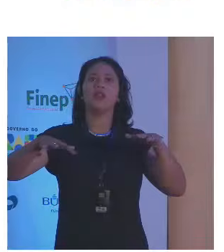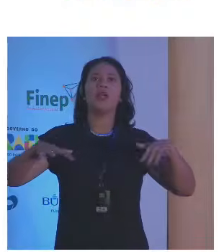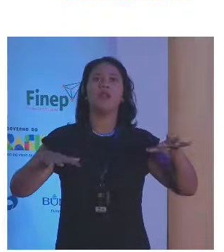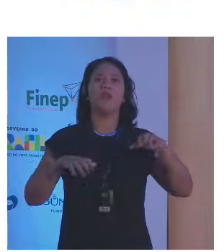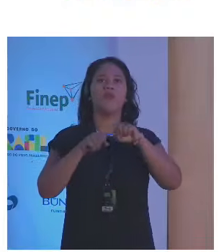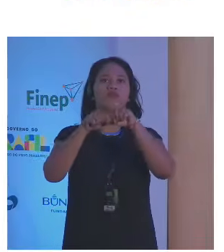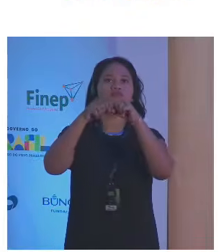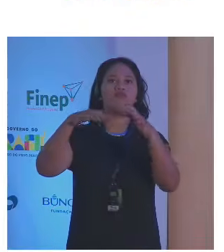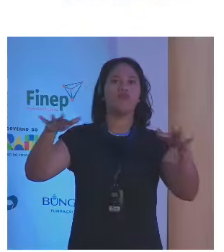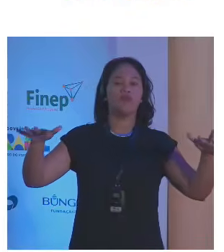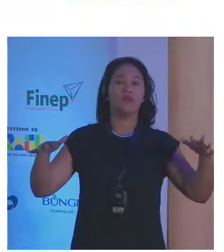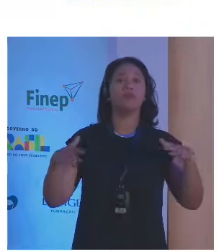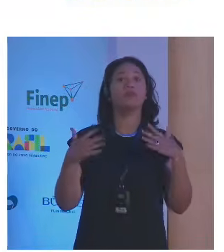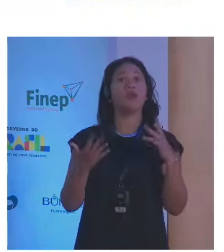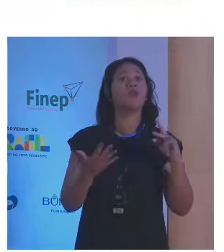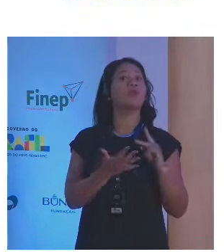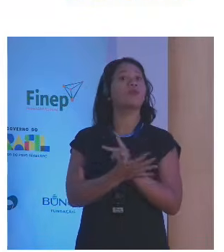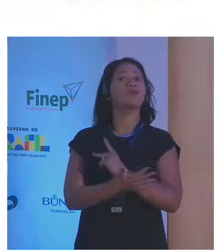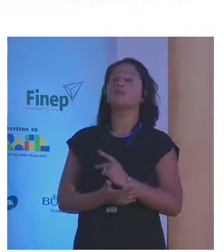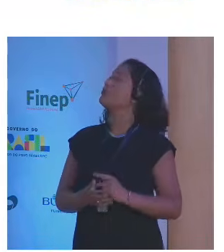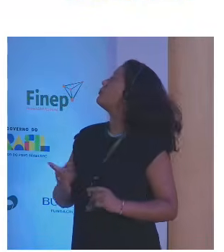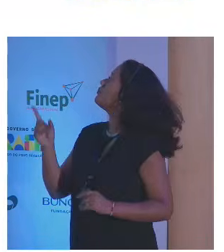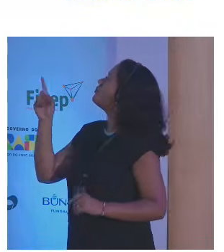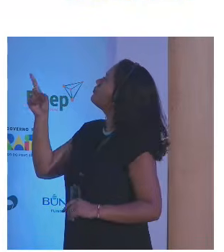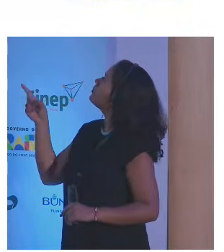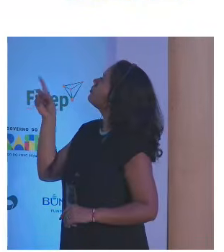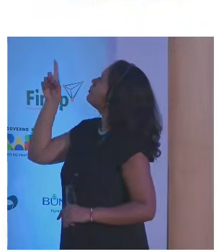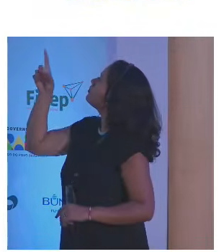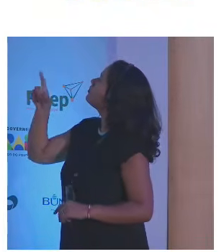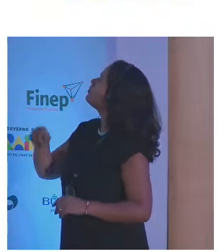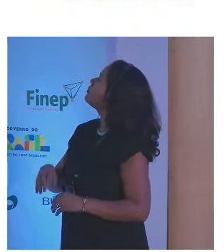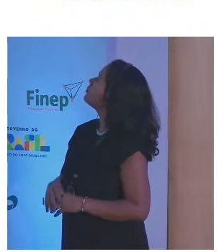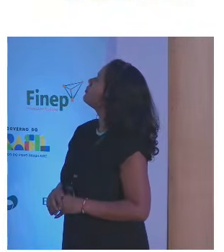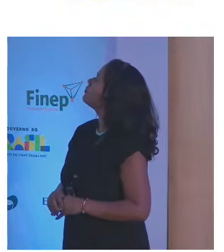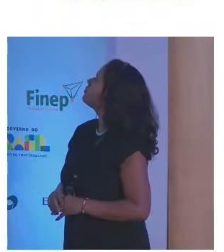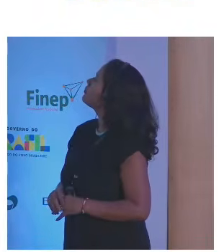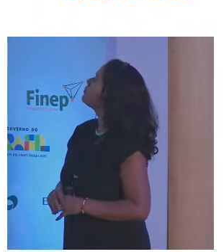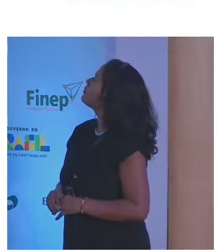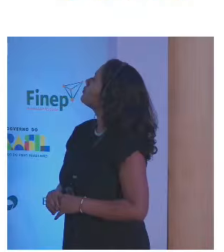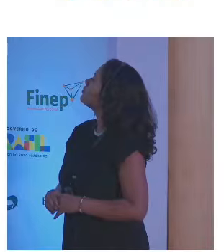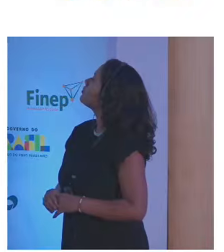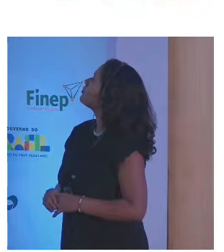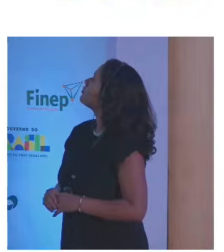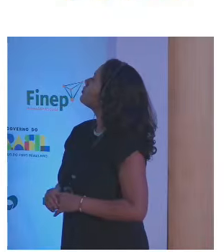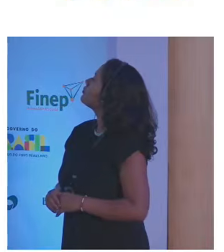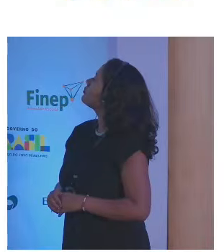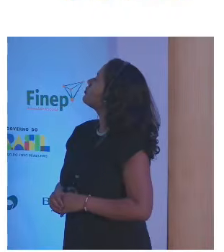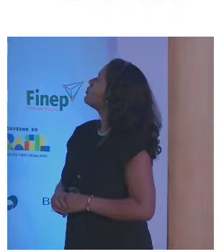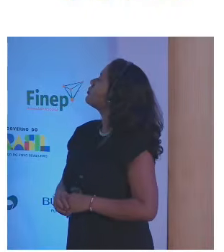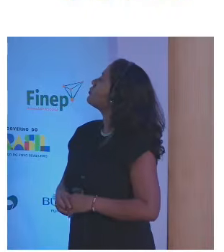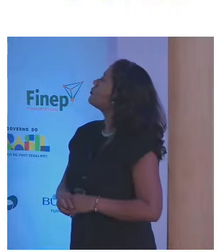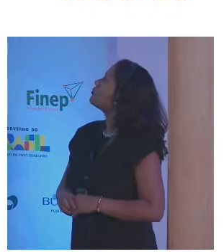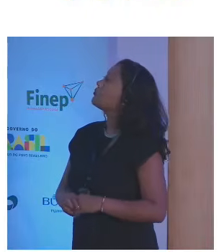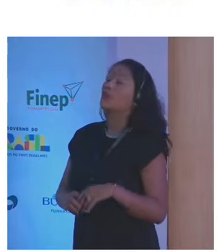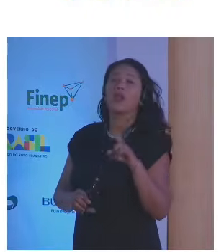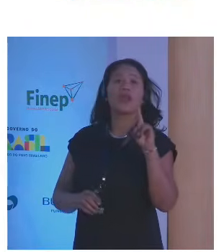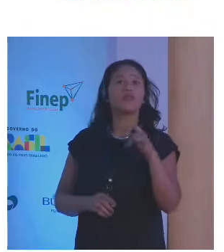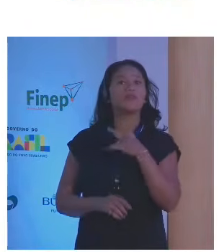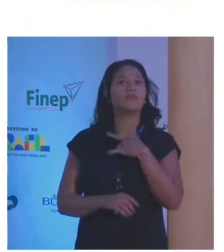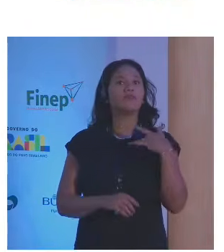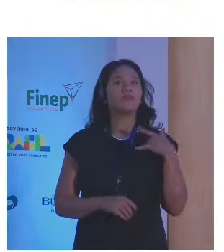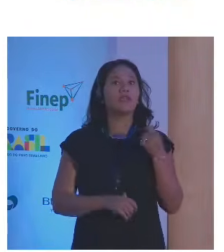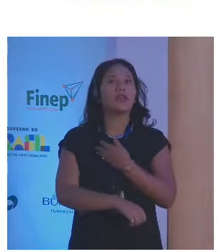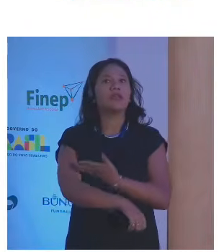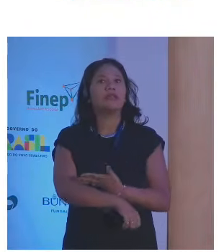So what happens to the healthy reef? The healthy reef bleaches, eventually dies. Storms of